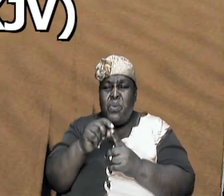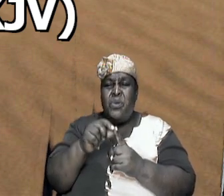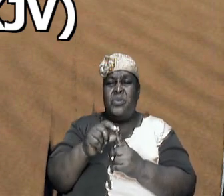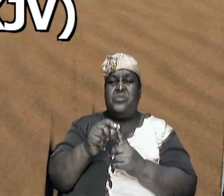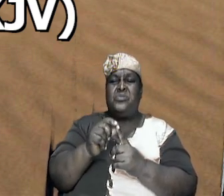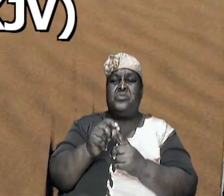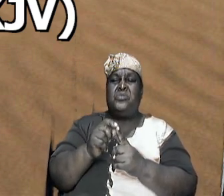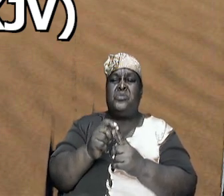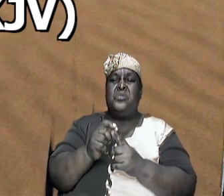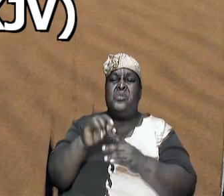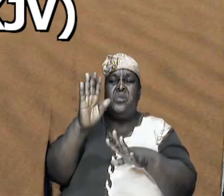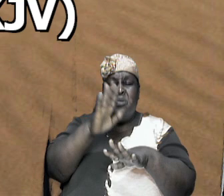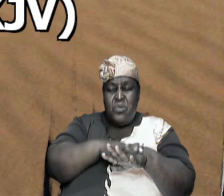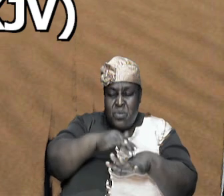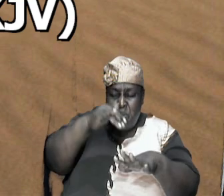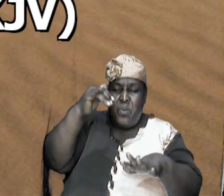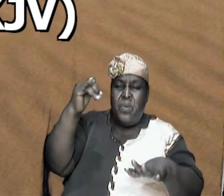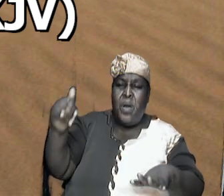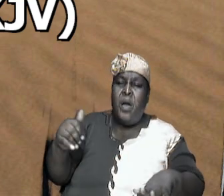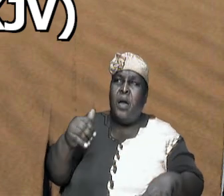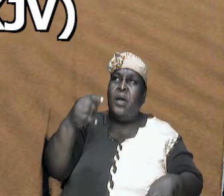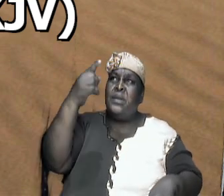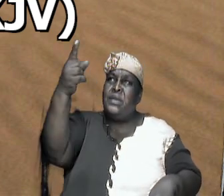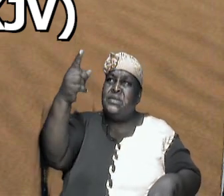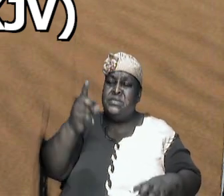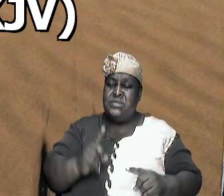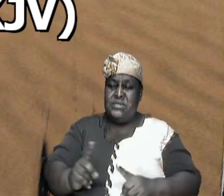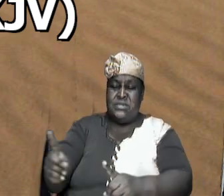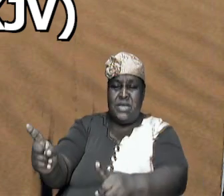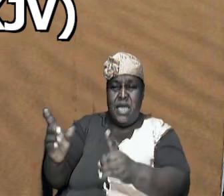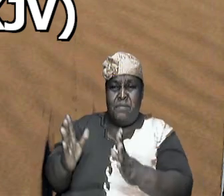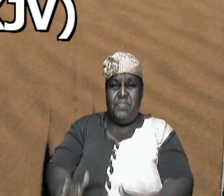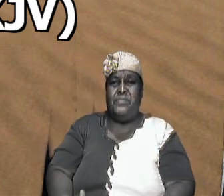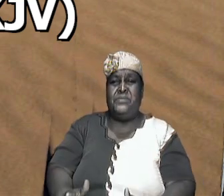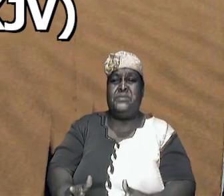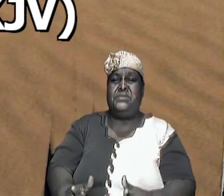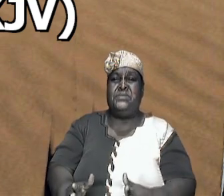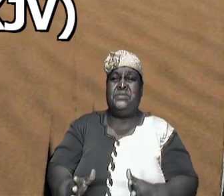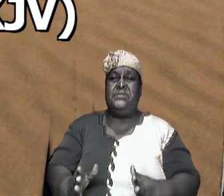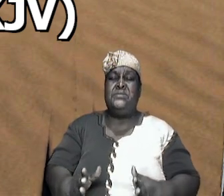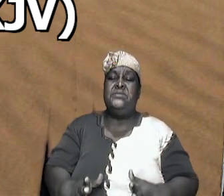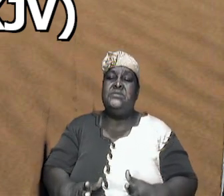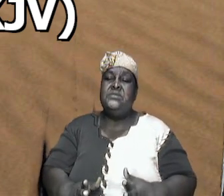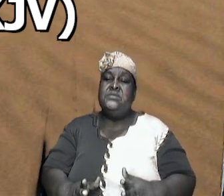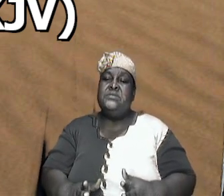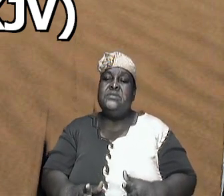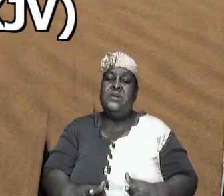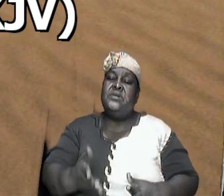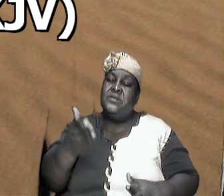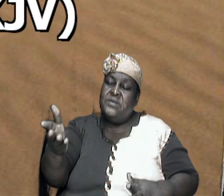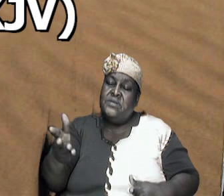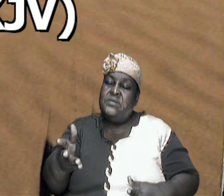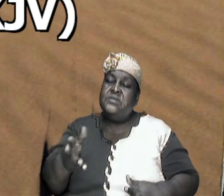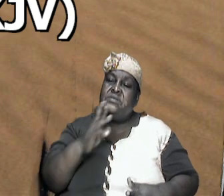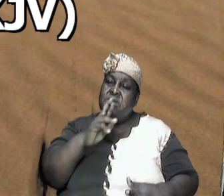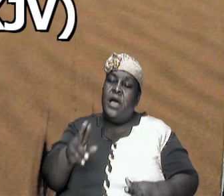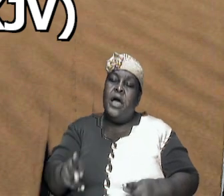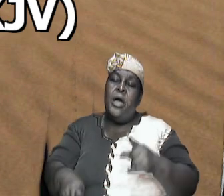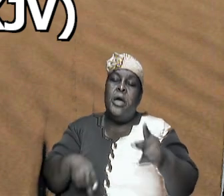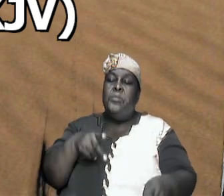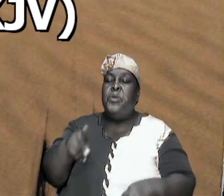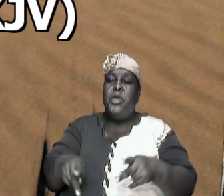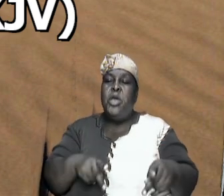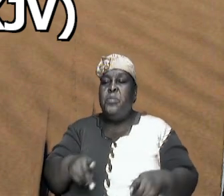were, to call his disciples. These are, as again, I reiterate, these are persons that he's going to